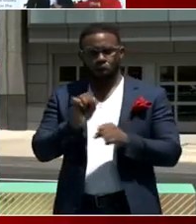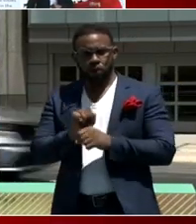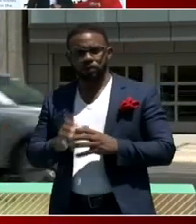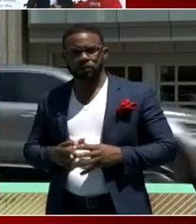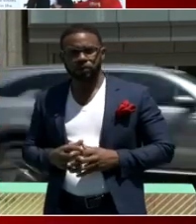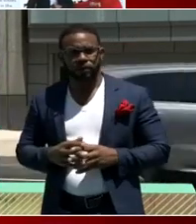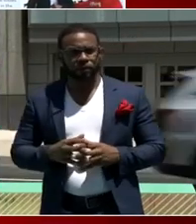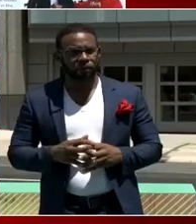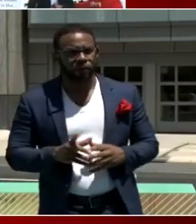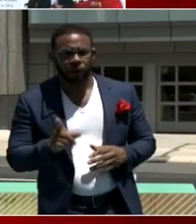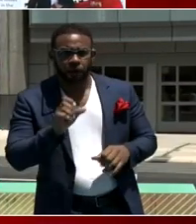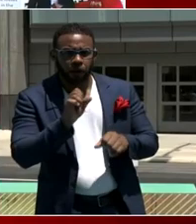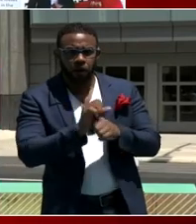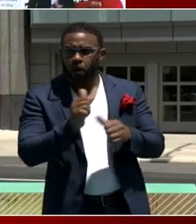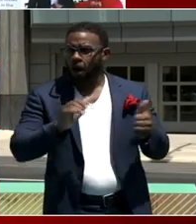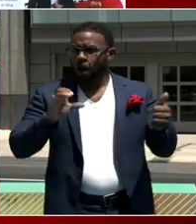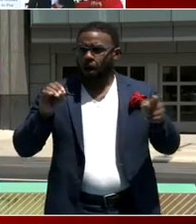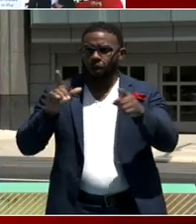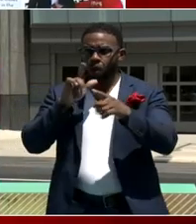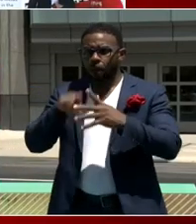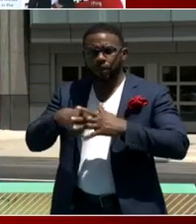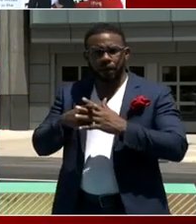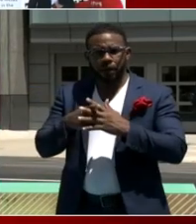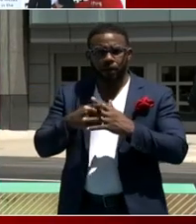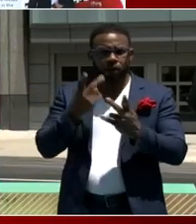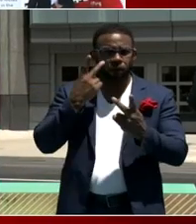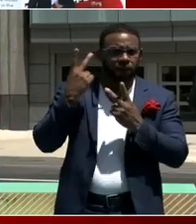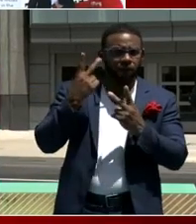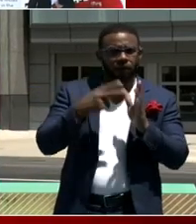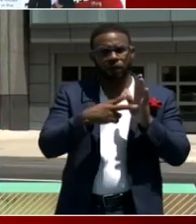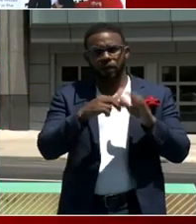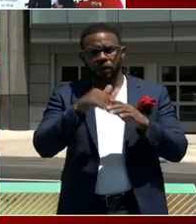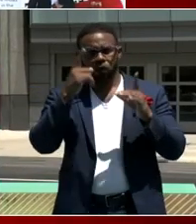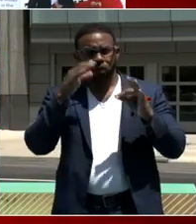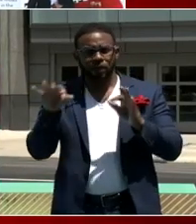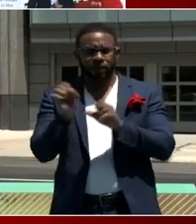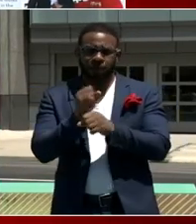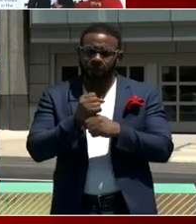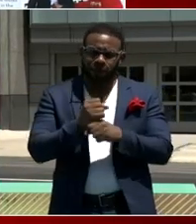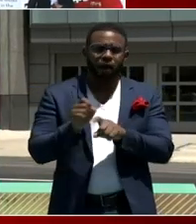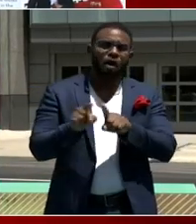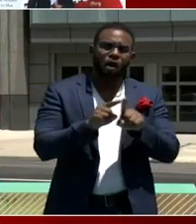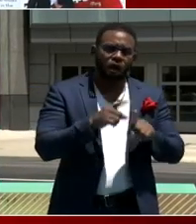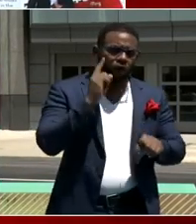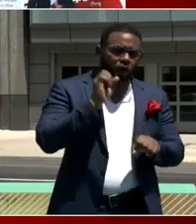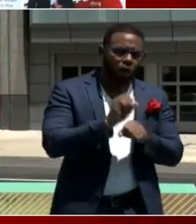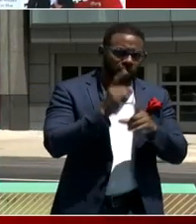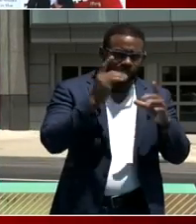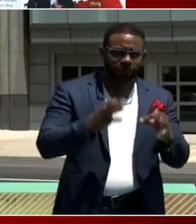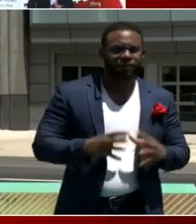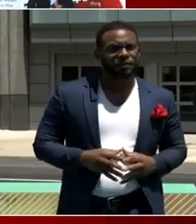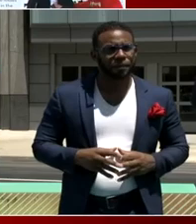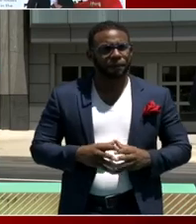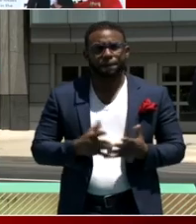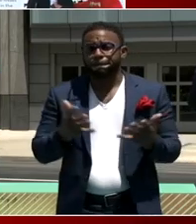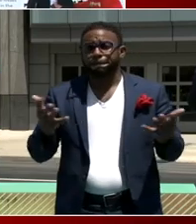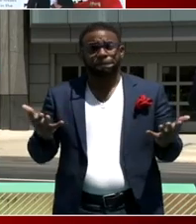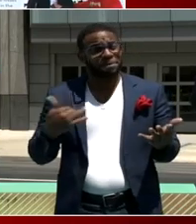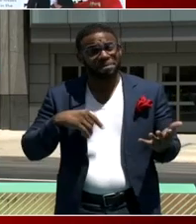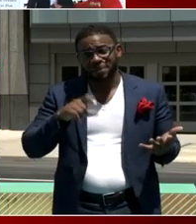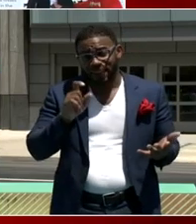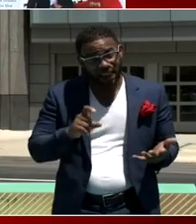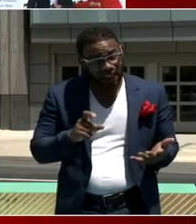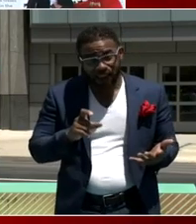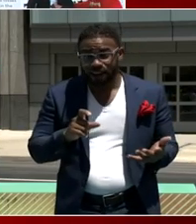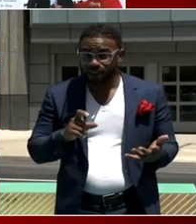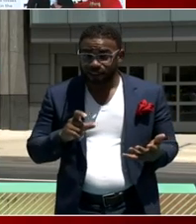work. Their employers will begin to reflect that in the choices that they make for work decisions. So we have